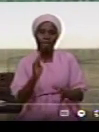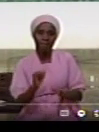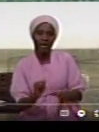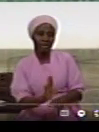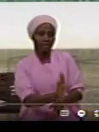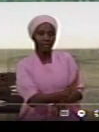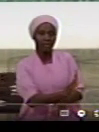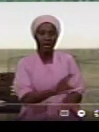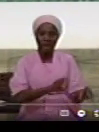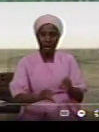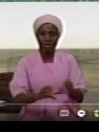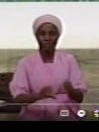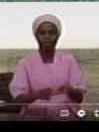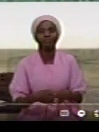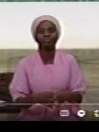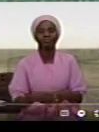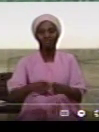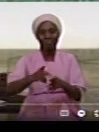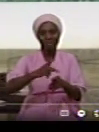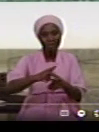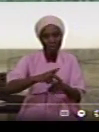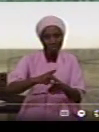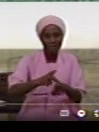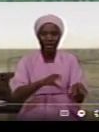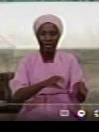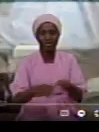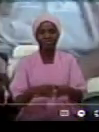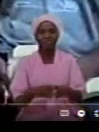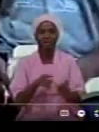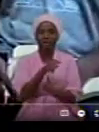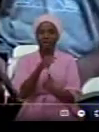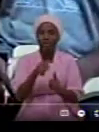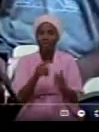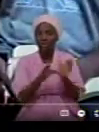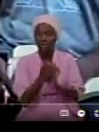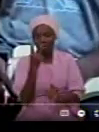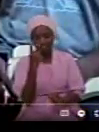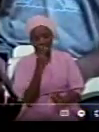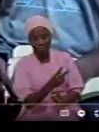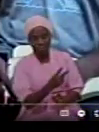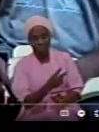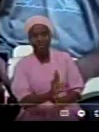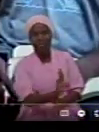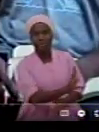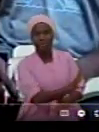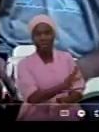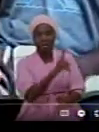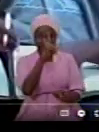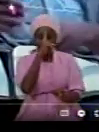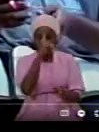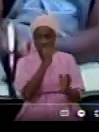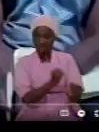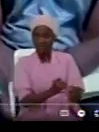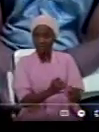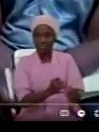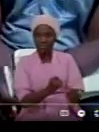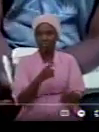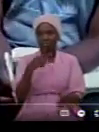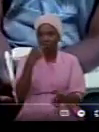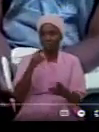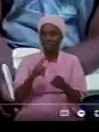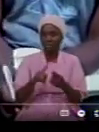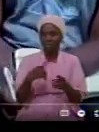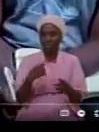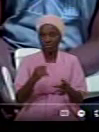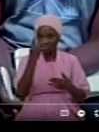action, practical action. When Jesus saw their faith, he said to the sick of the